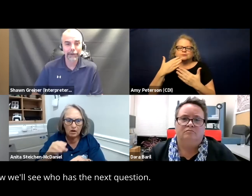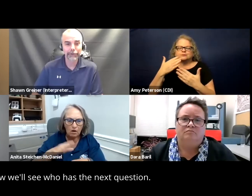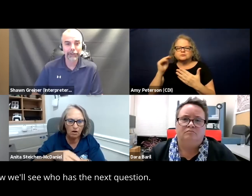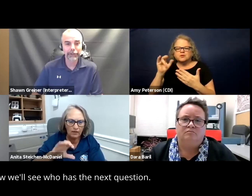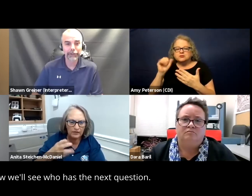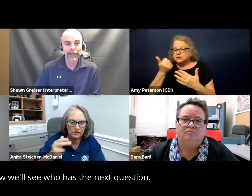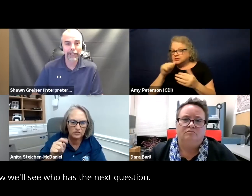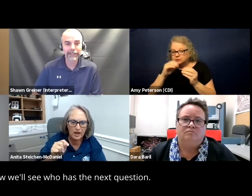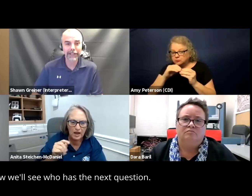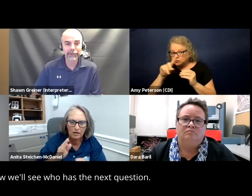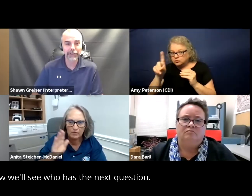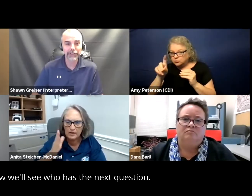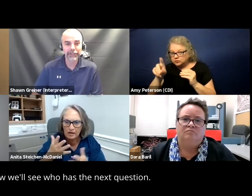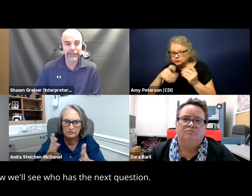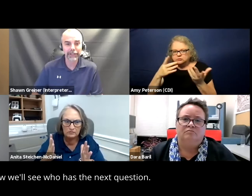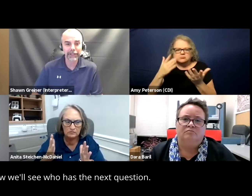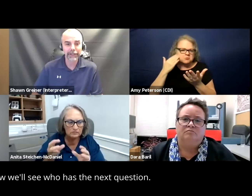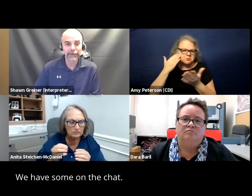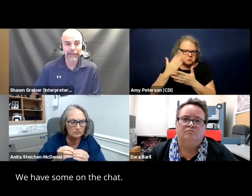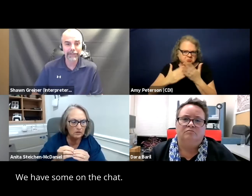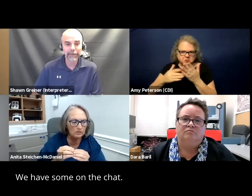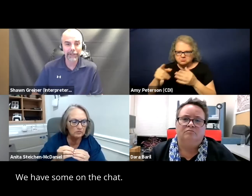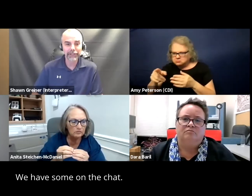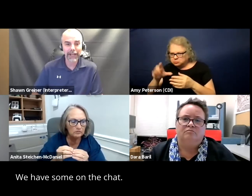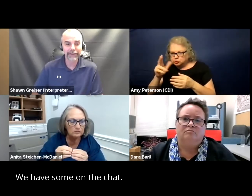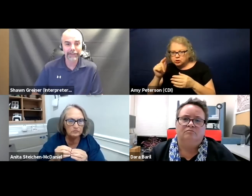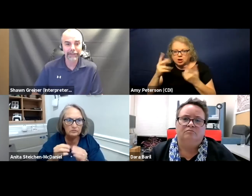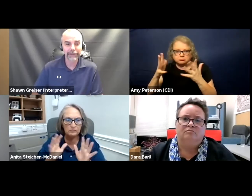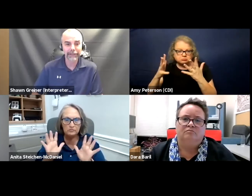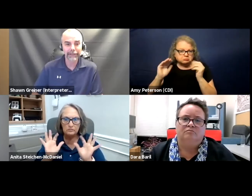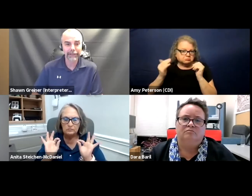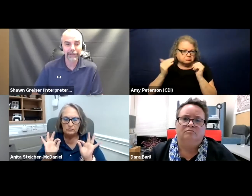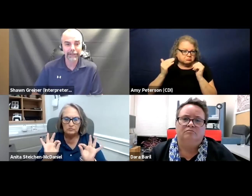Now we'll see who has the next question. We have some on the chat.